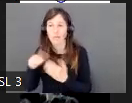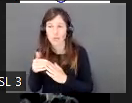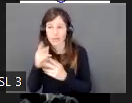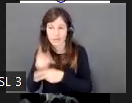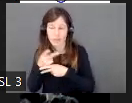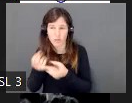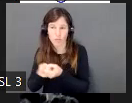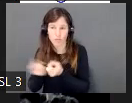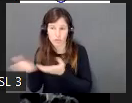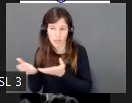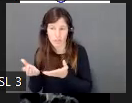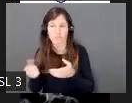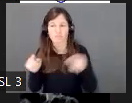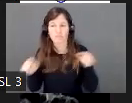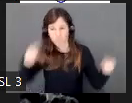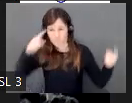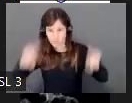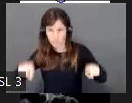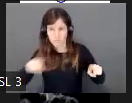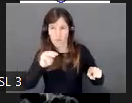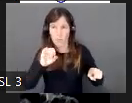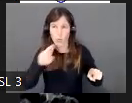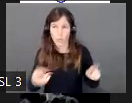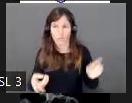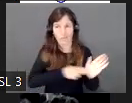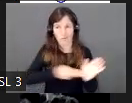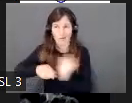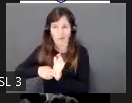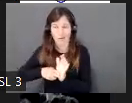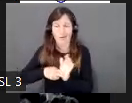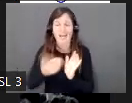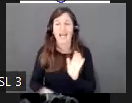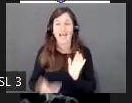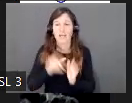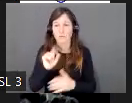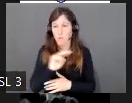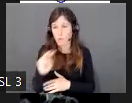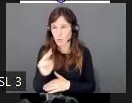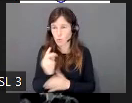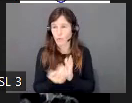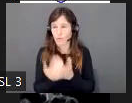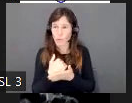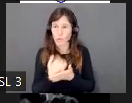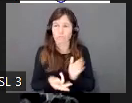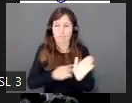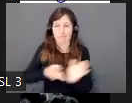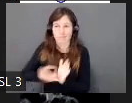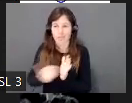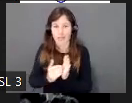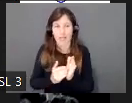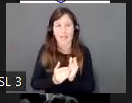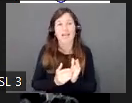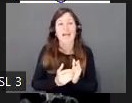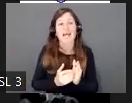Services. It was revisited and re-signed in 2022. Our legislation, the MFIPA, the PHIPA,